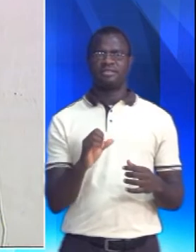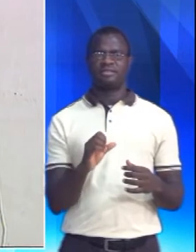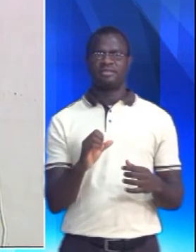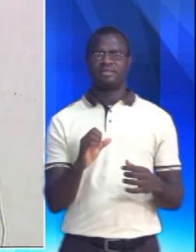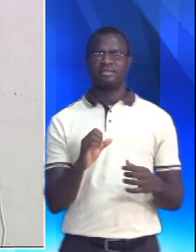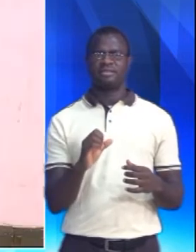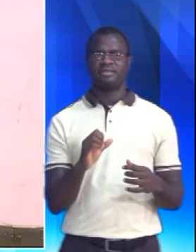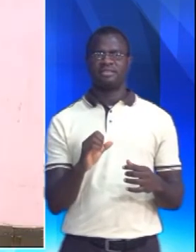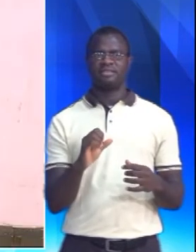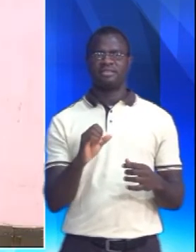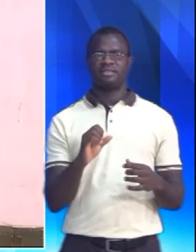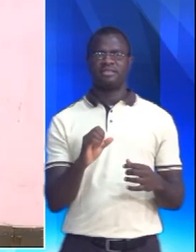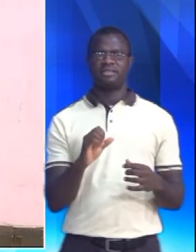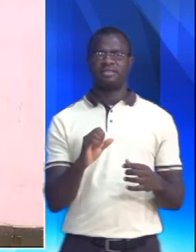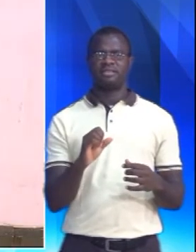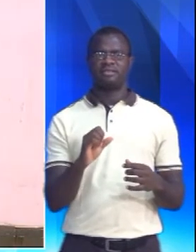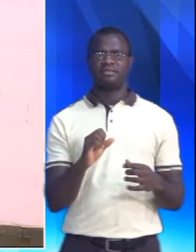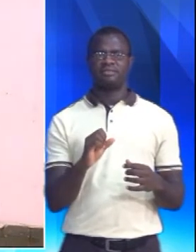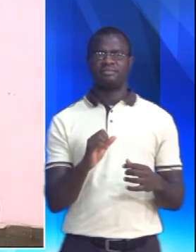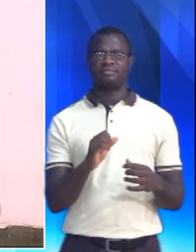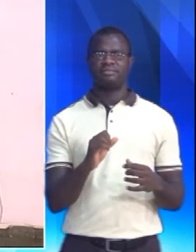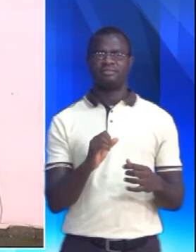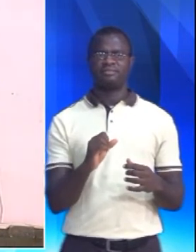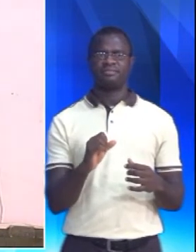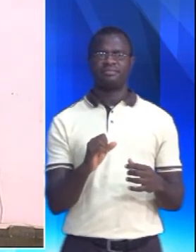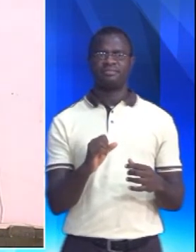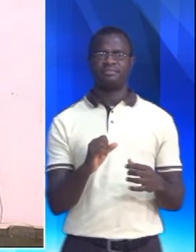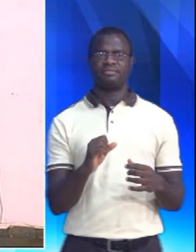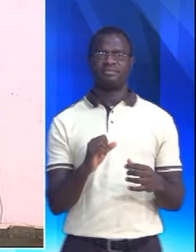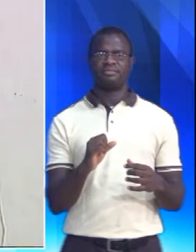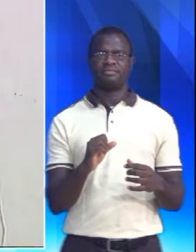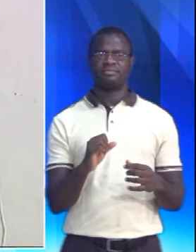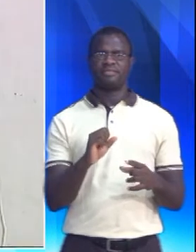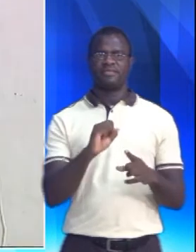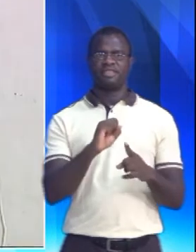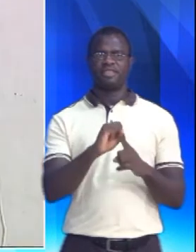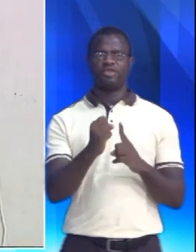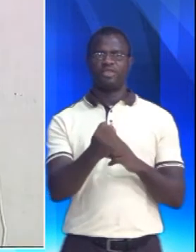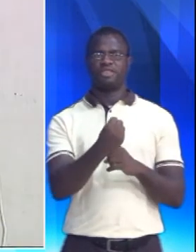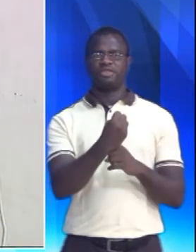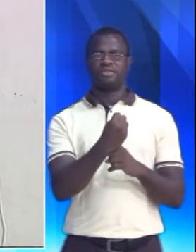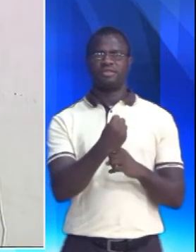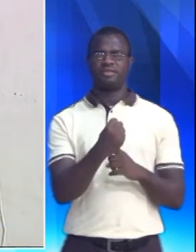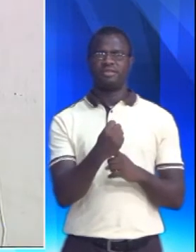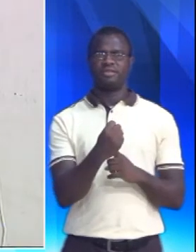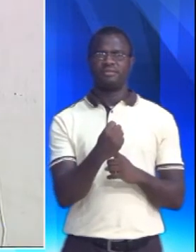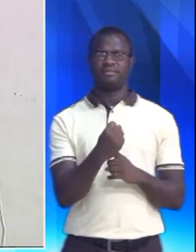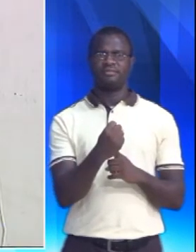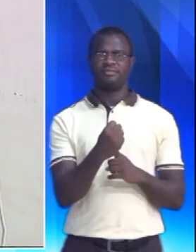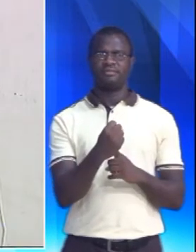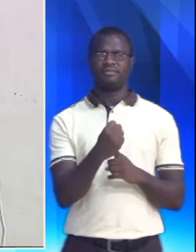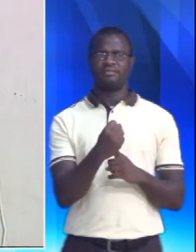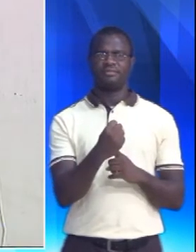number is used to multiply itself several times. And from